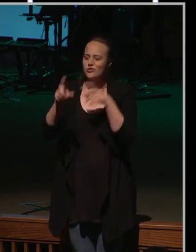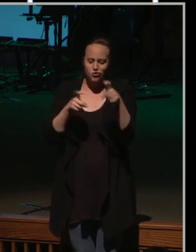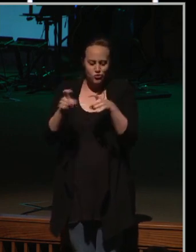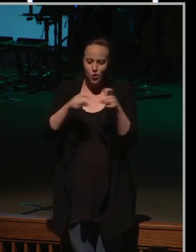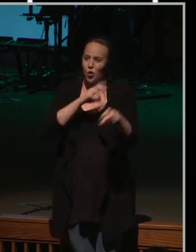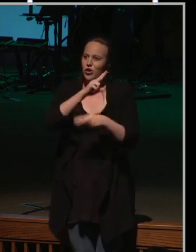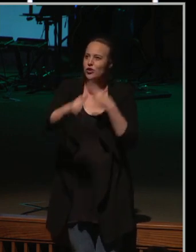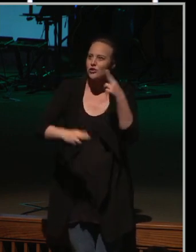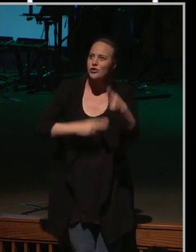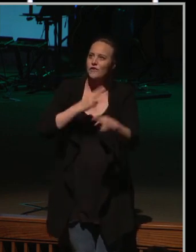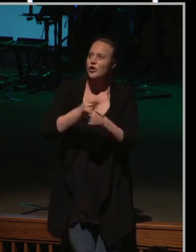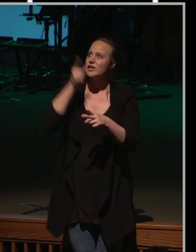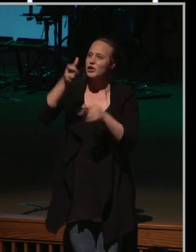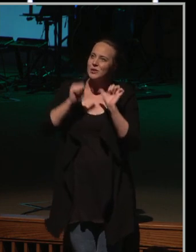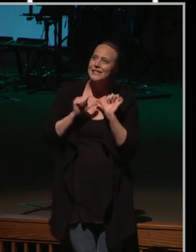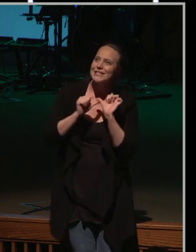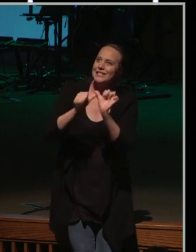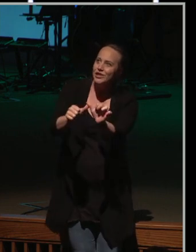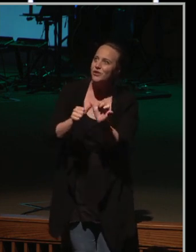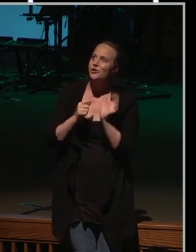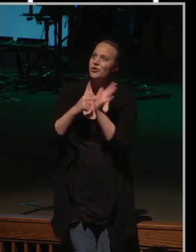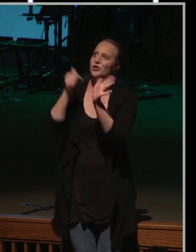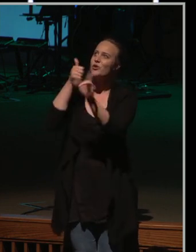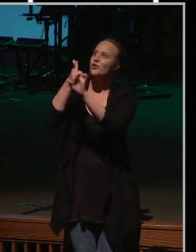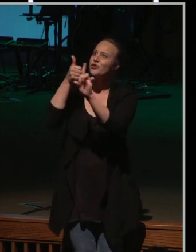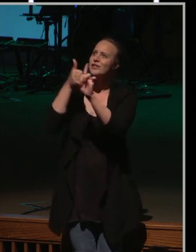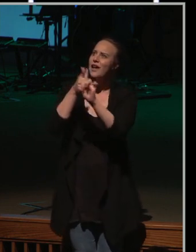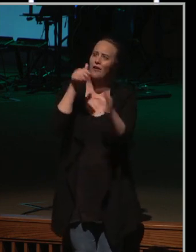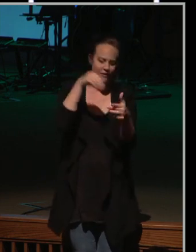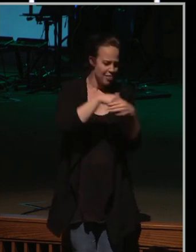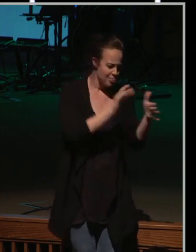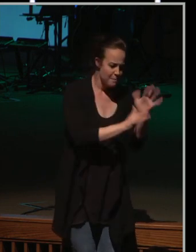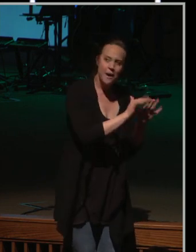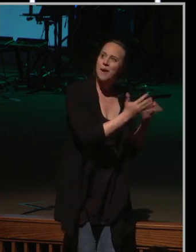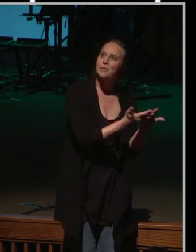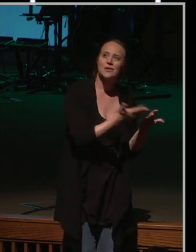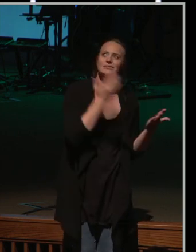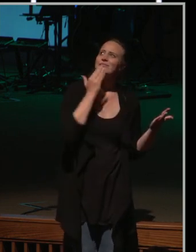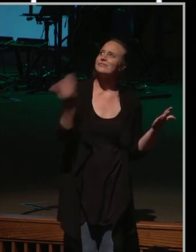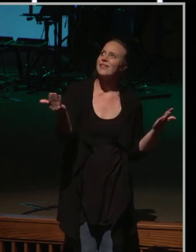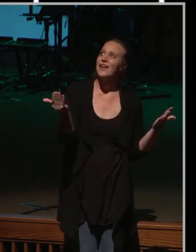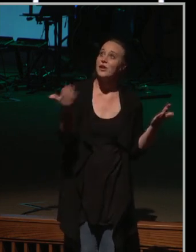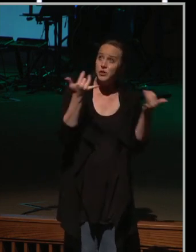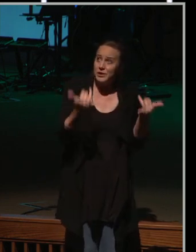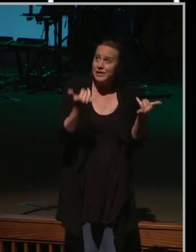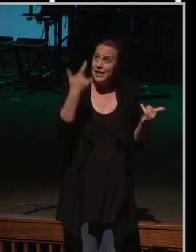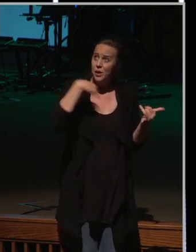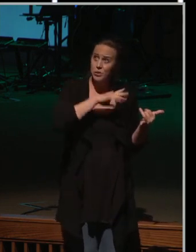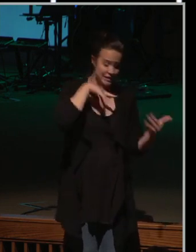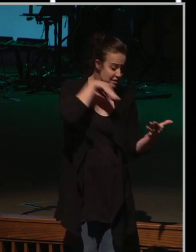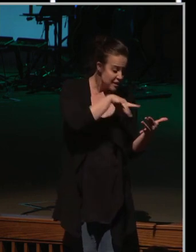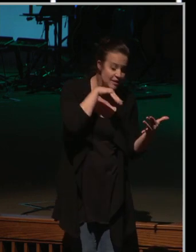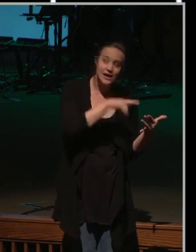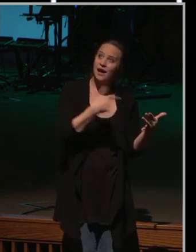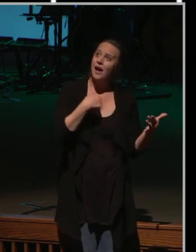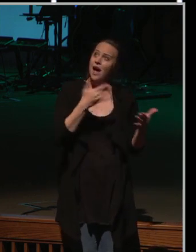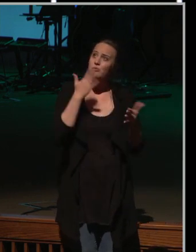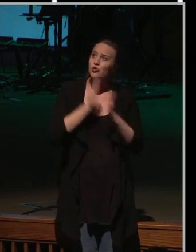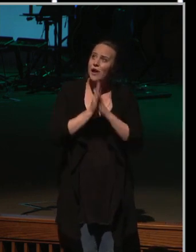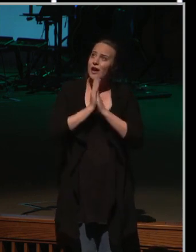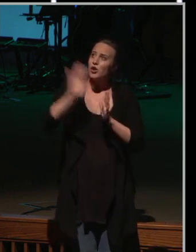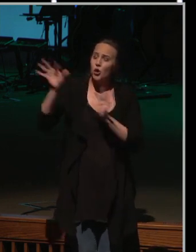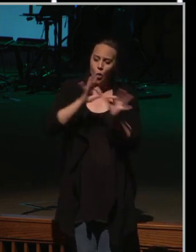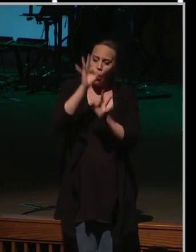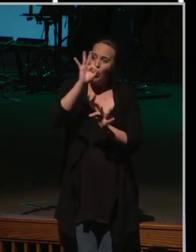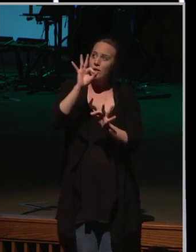reveal yourself through the pages of Scripture. And so, Father, as we open it up, as we look at it today, I just would pray that your Holy Spirit would be present.